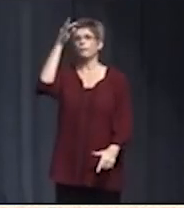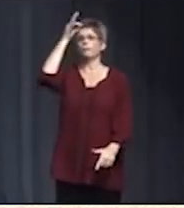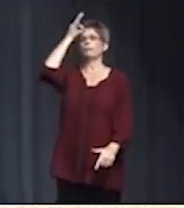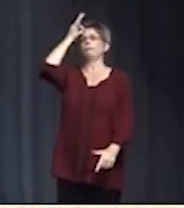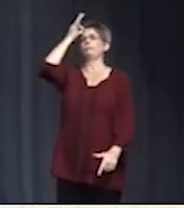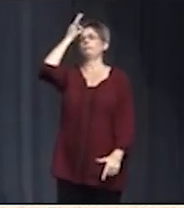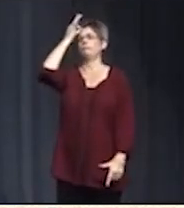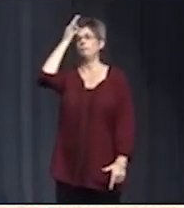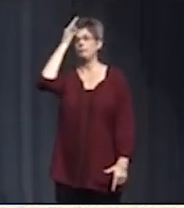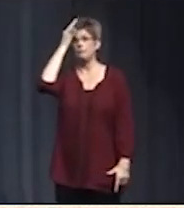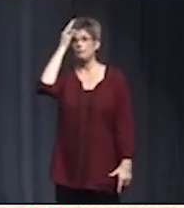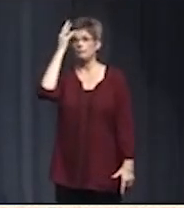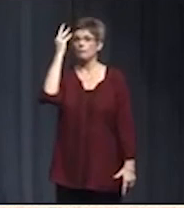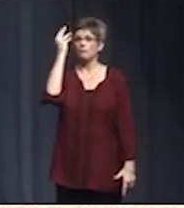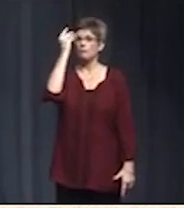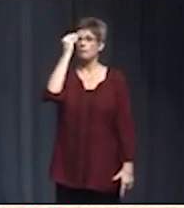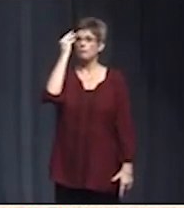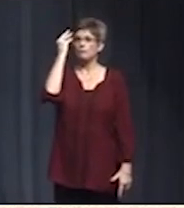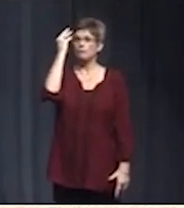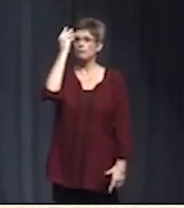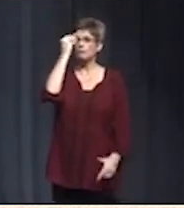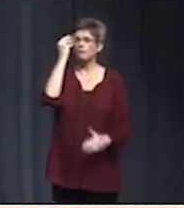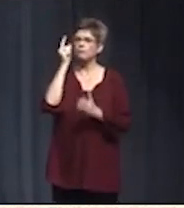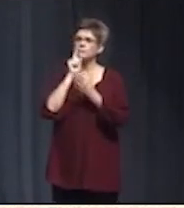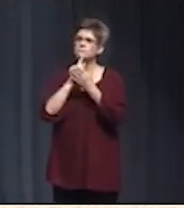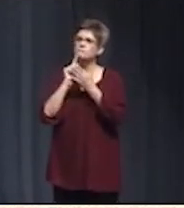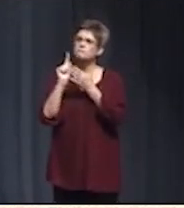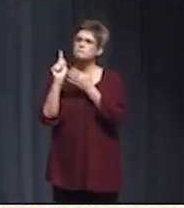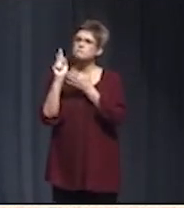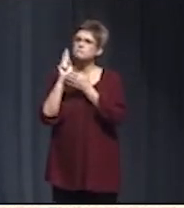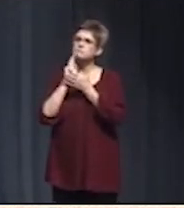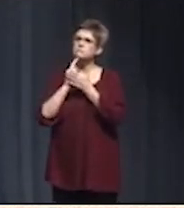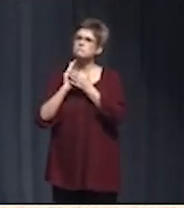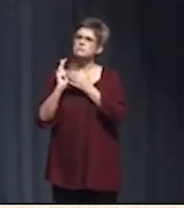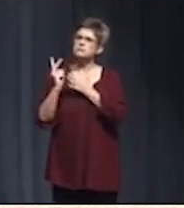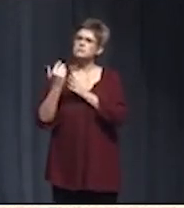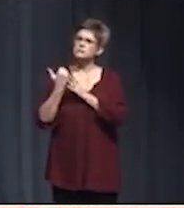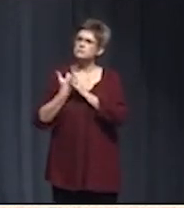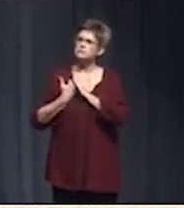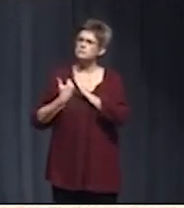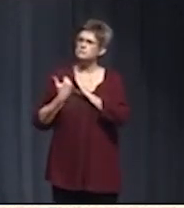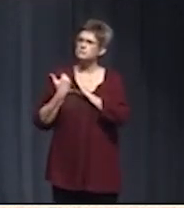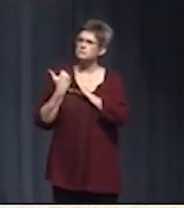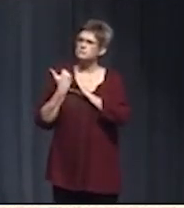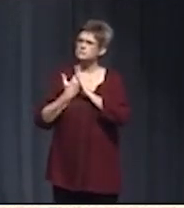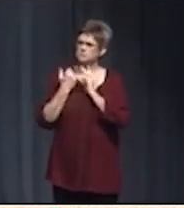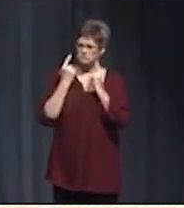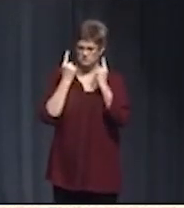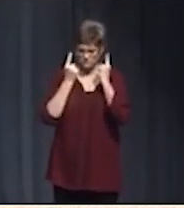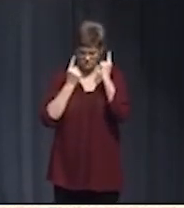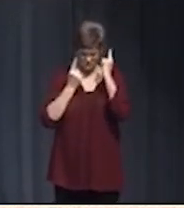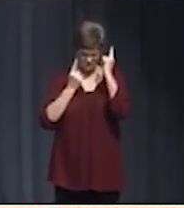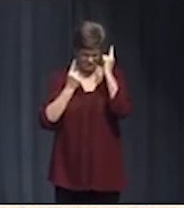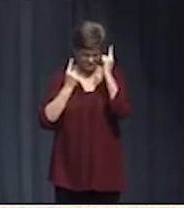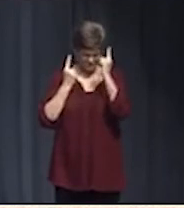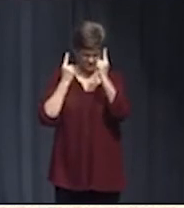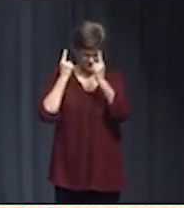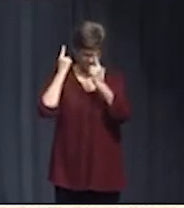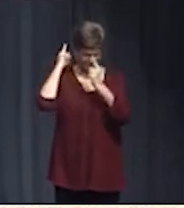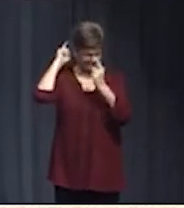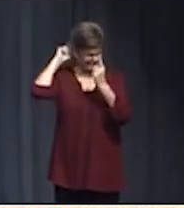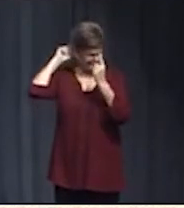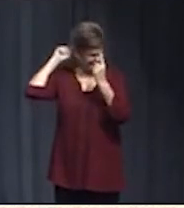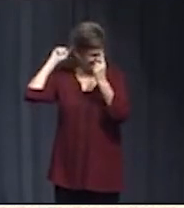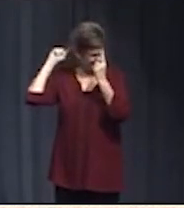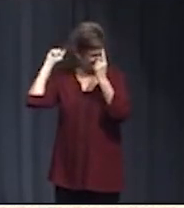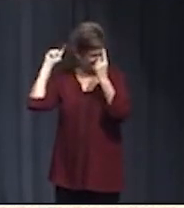month, it may take longer. But it will be there and it will eat at him. And he will think about it. It will come back to him. And